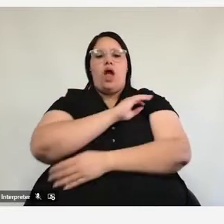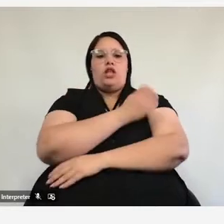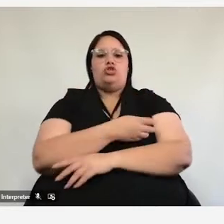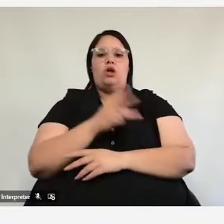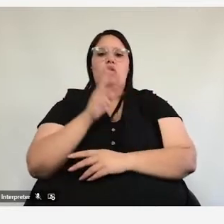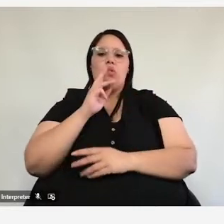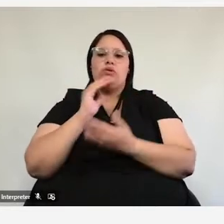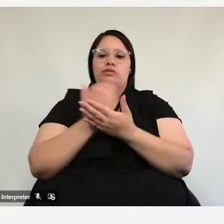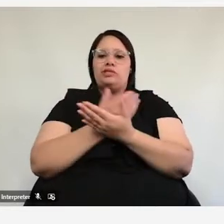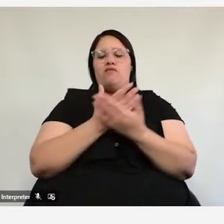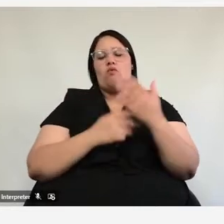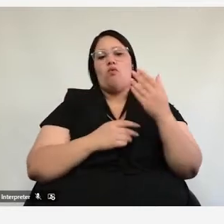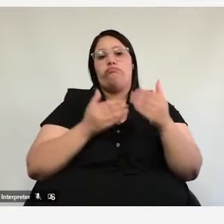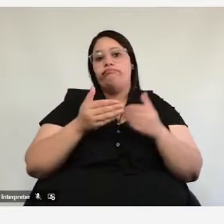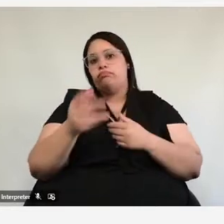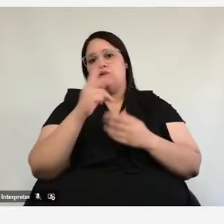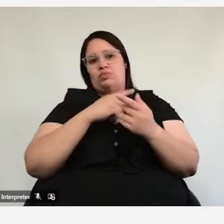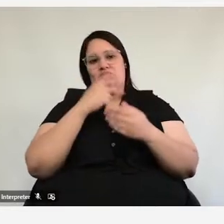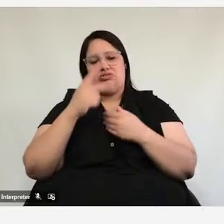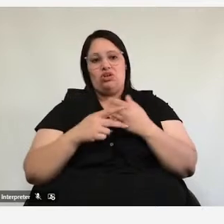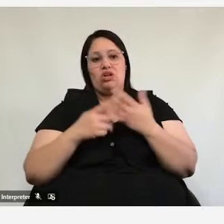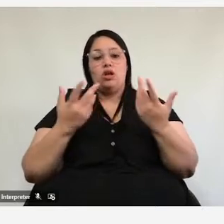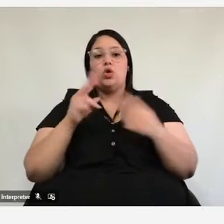upcoming projects. Speaker, this